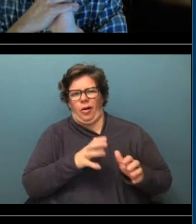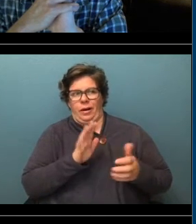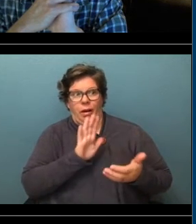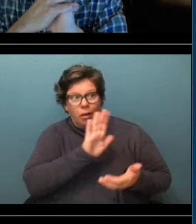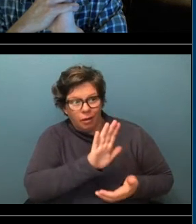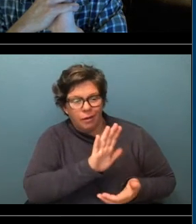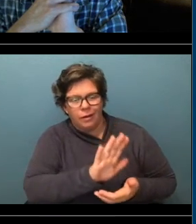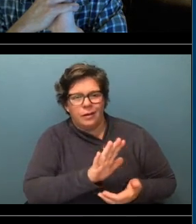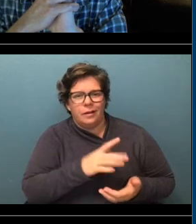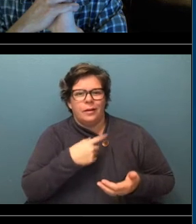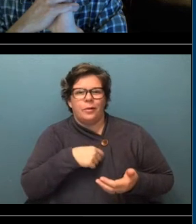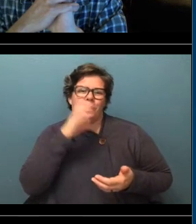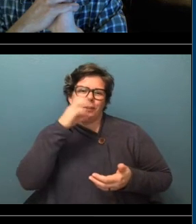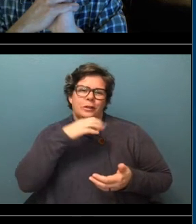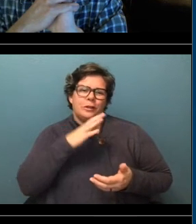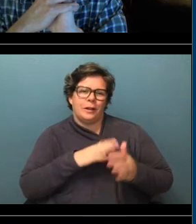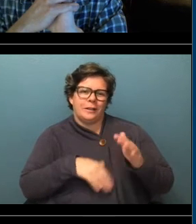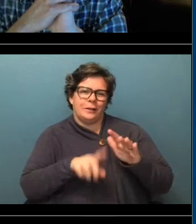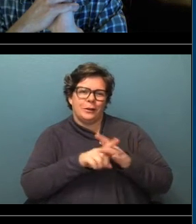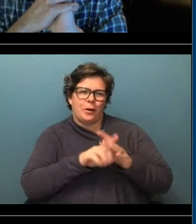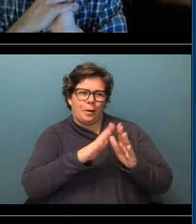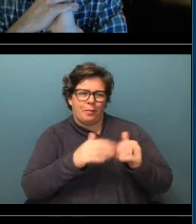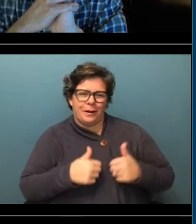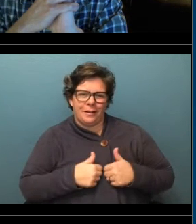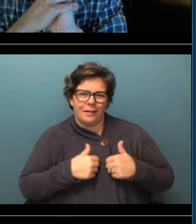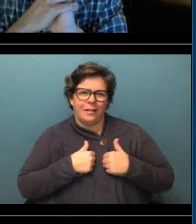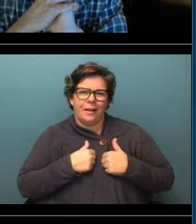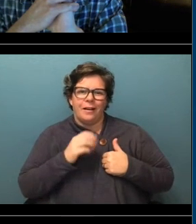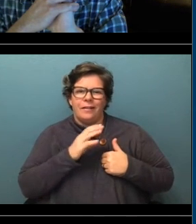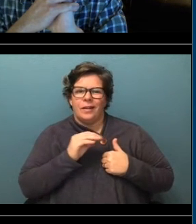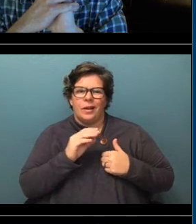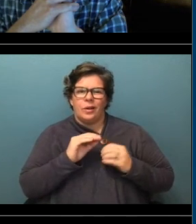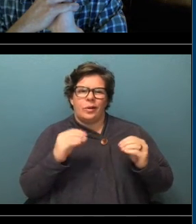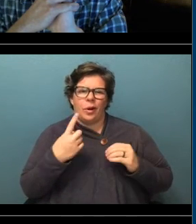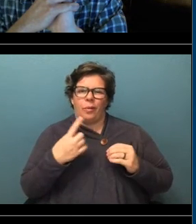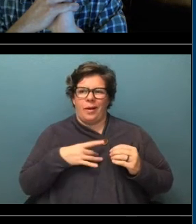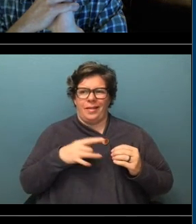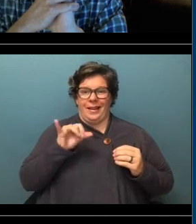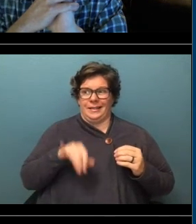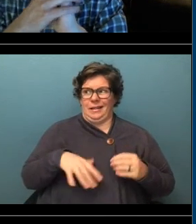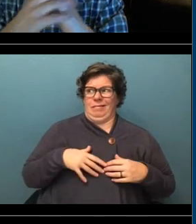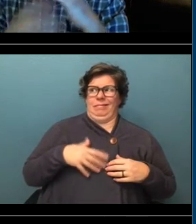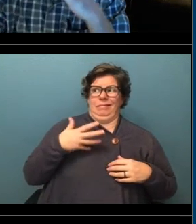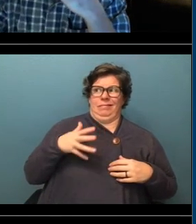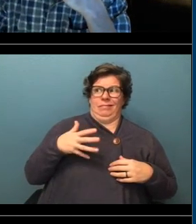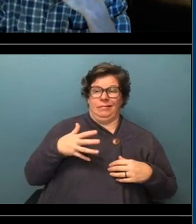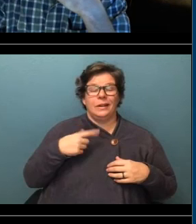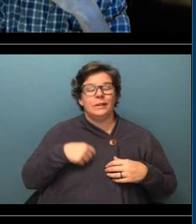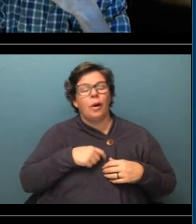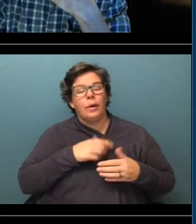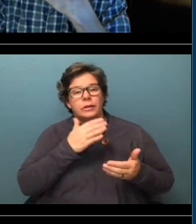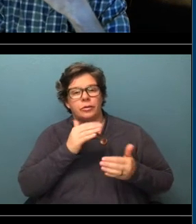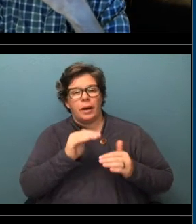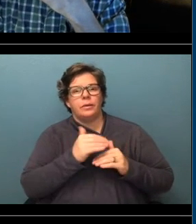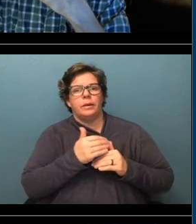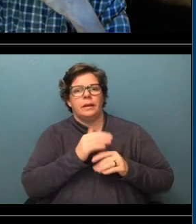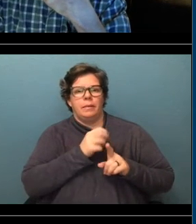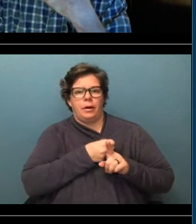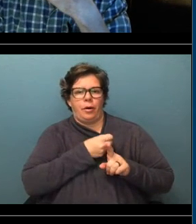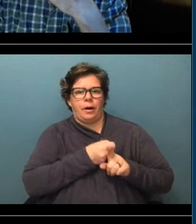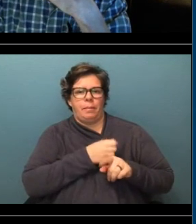We're a bunch of strangers coming into your life, and nobody likes that. So we try to minimize our impact